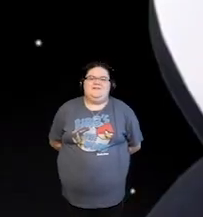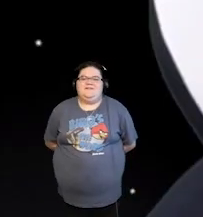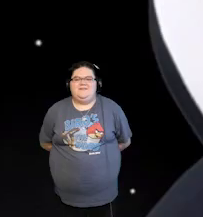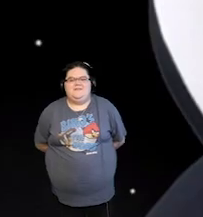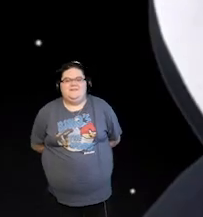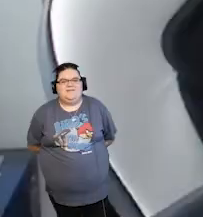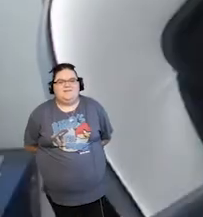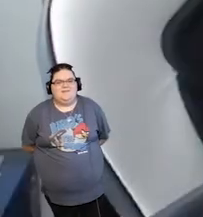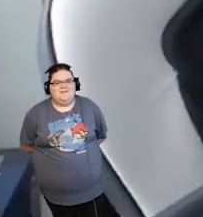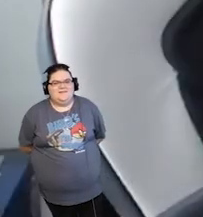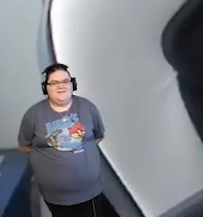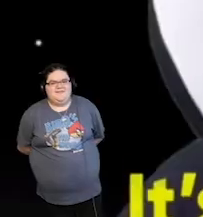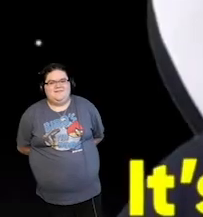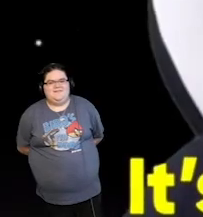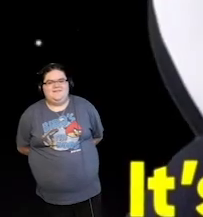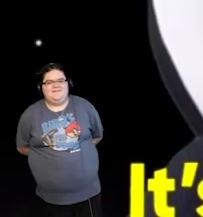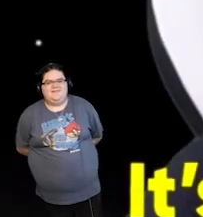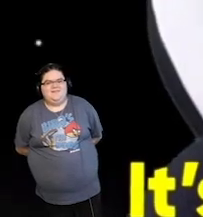him.